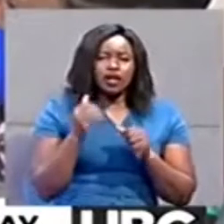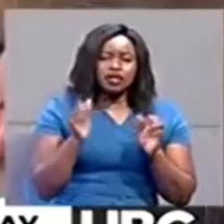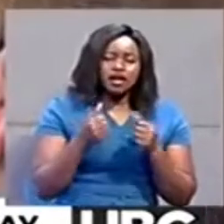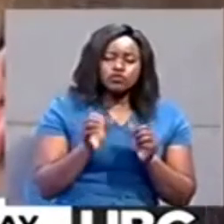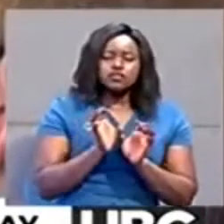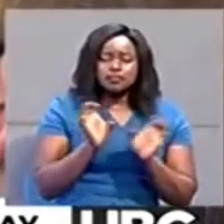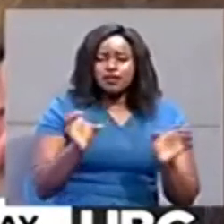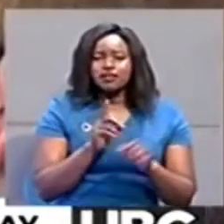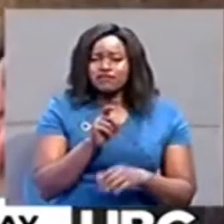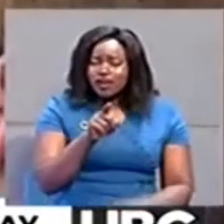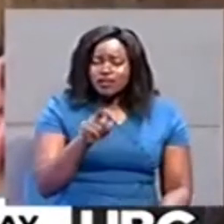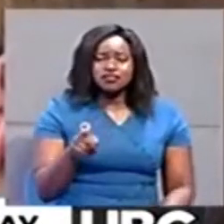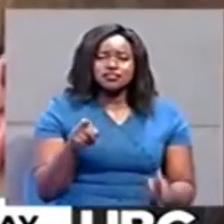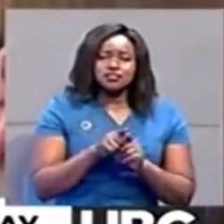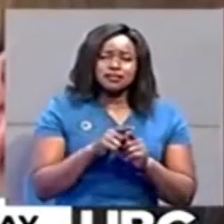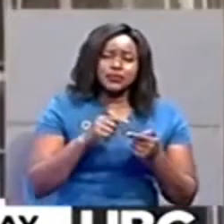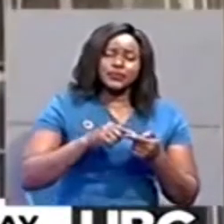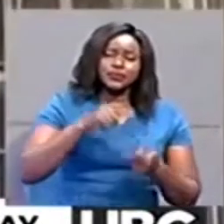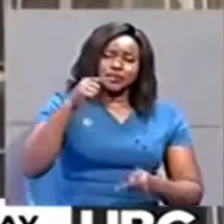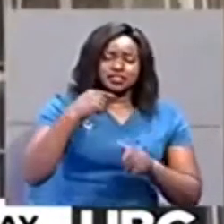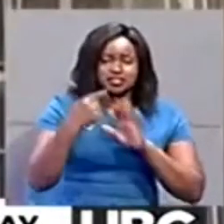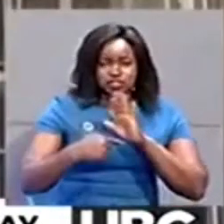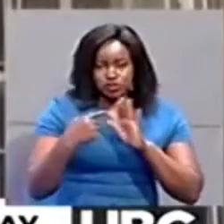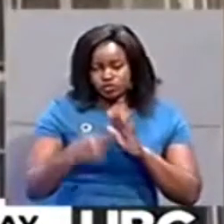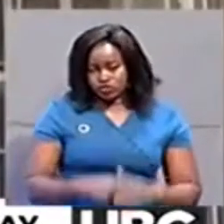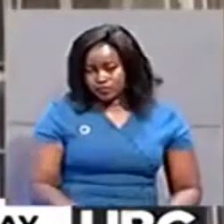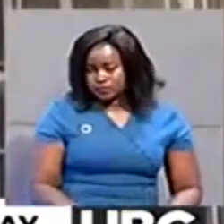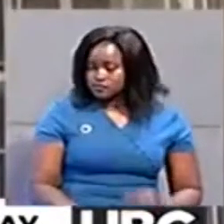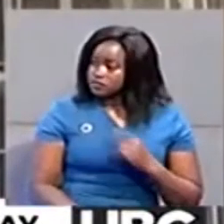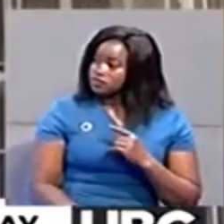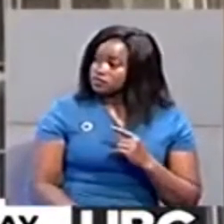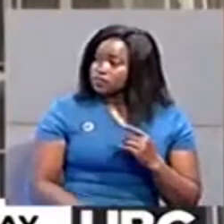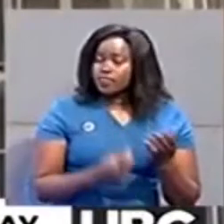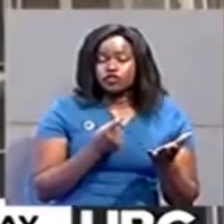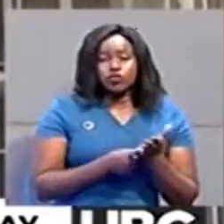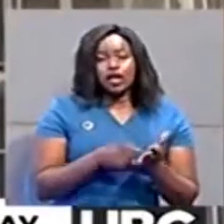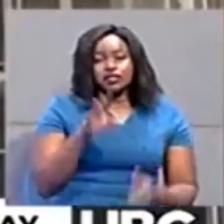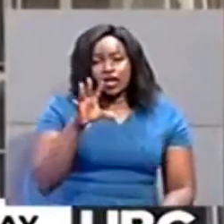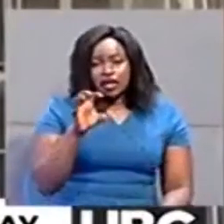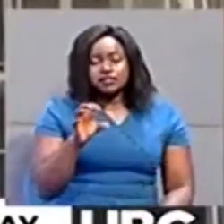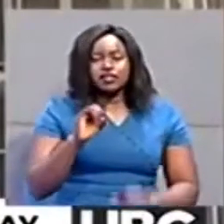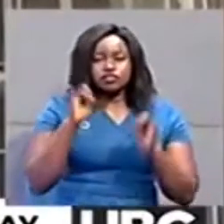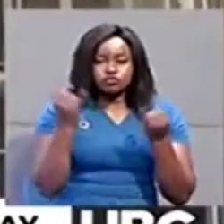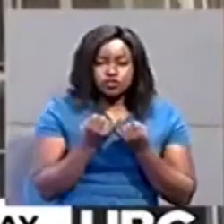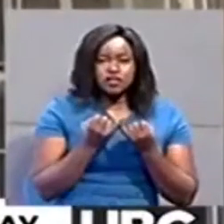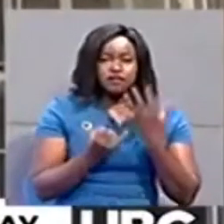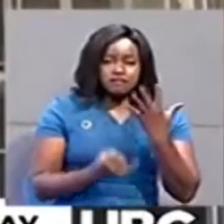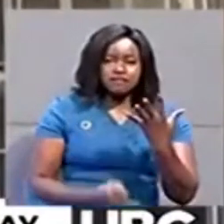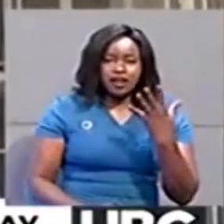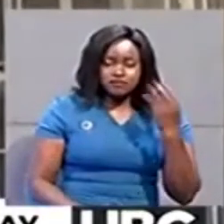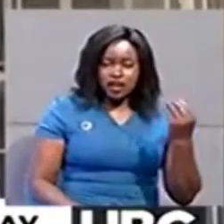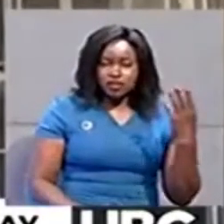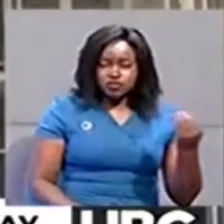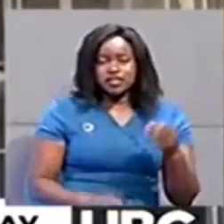thereby exacerbating the situation. The Uganda Cancer Institute, for example, sees about 500 new cases of childhood cancer